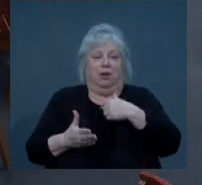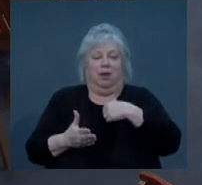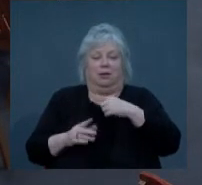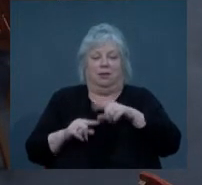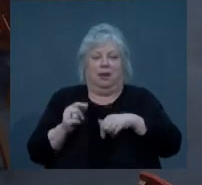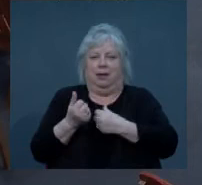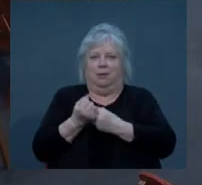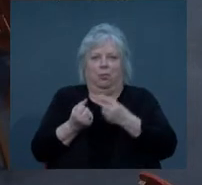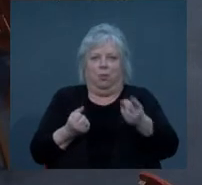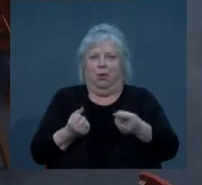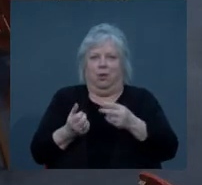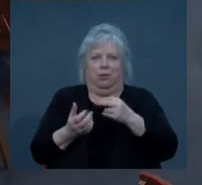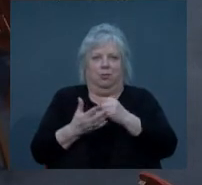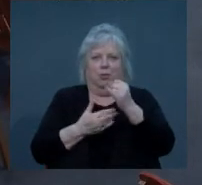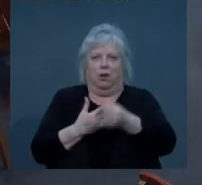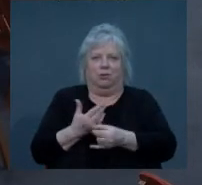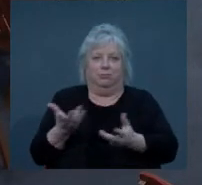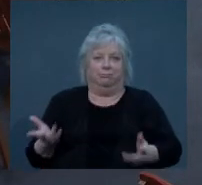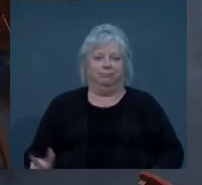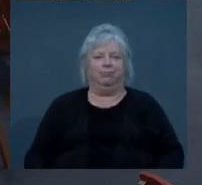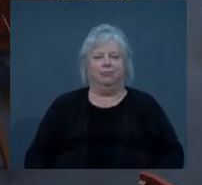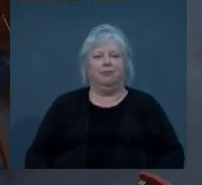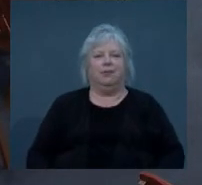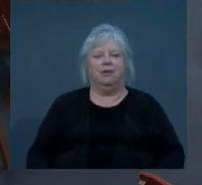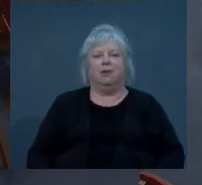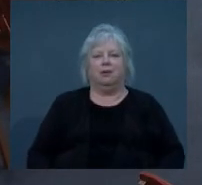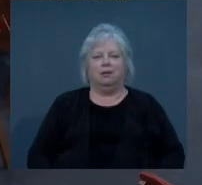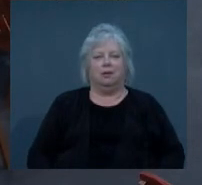behind. Anyhow, thank you.